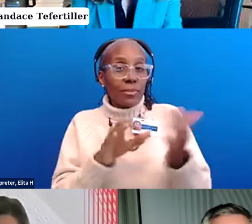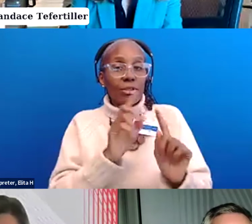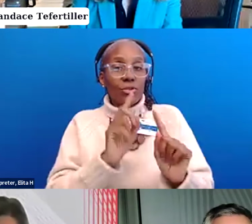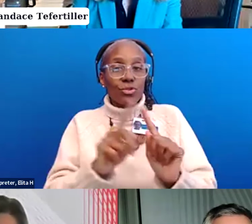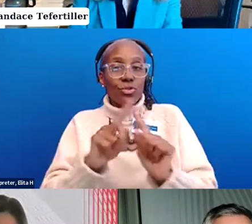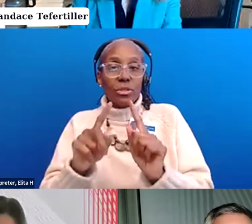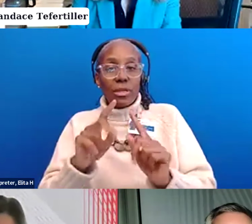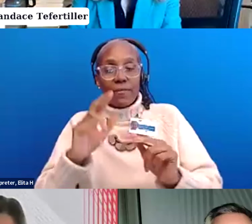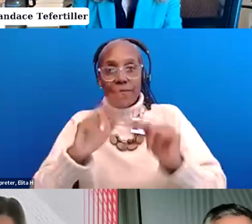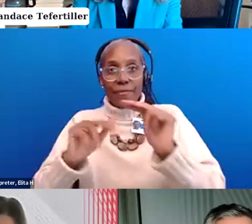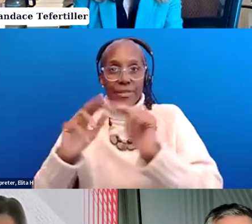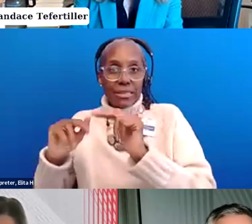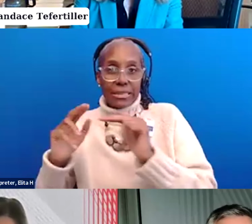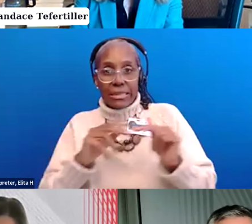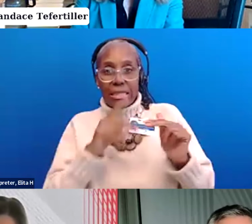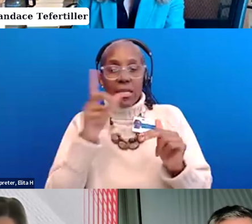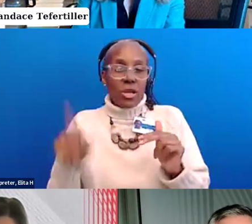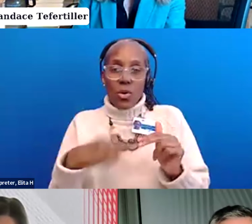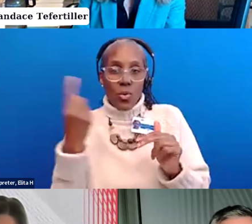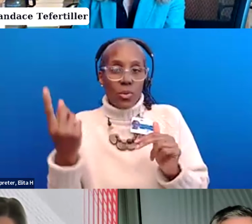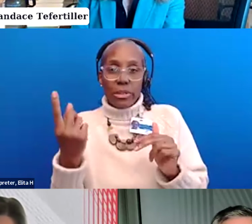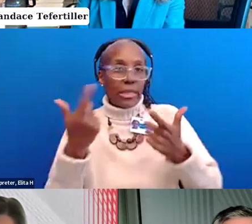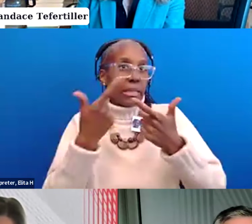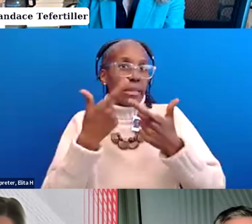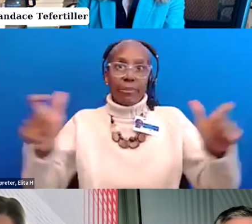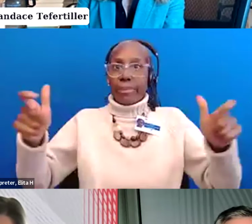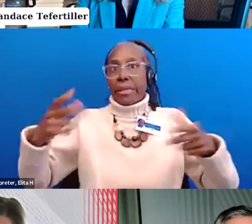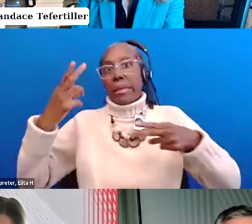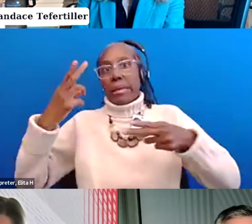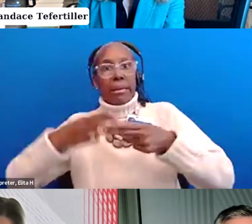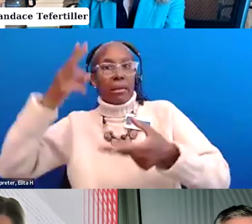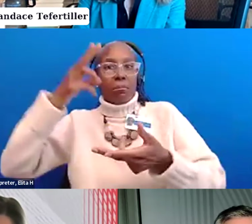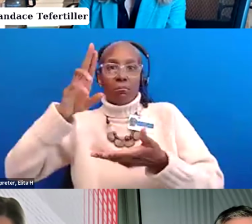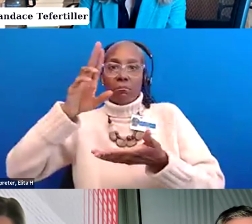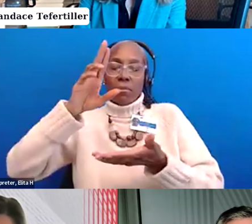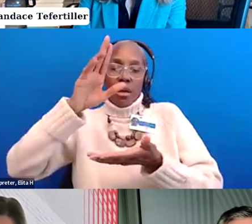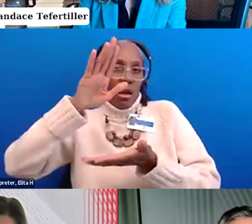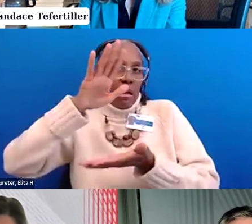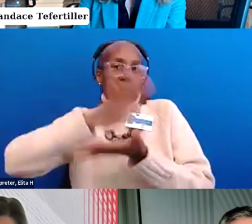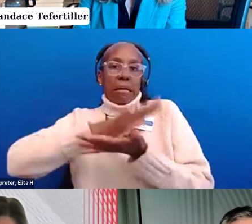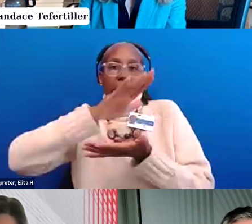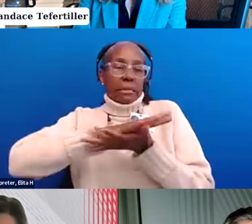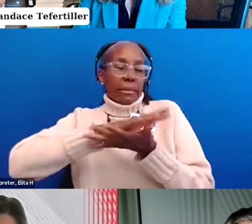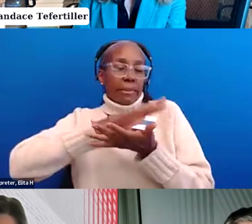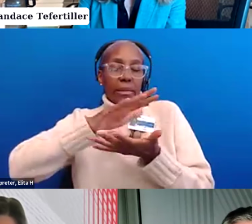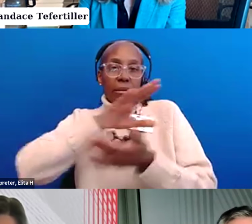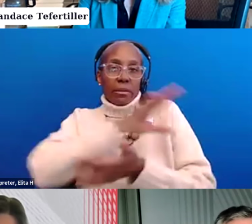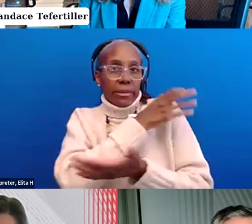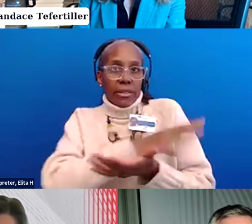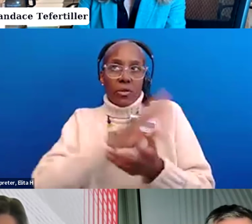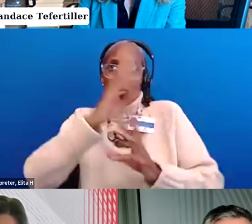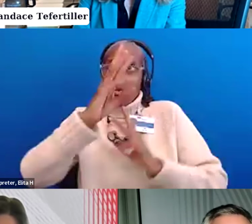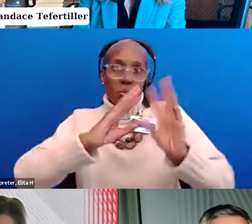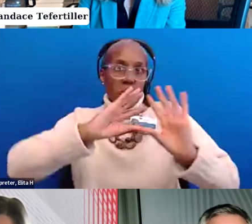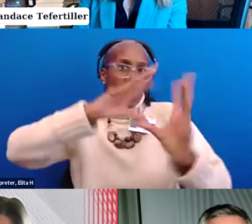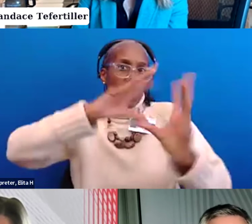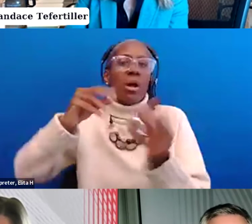of facilities, not just sort of the big name academic research or clinical sites around the world, but